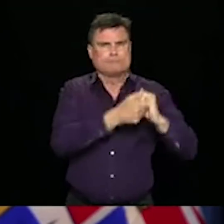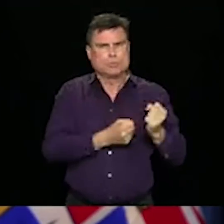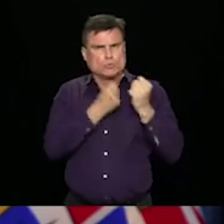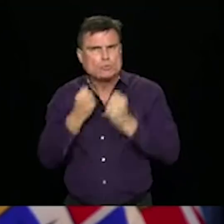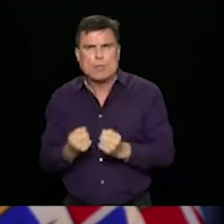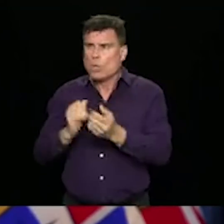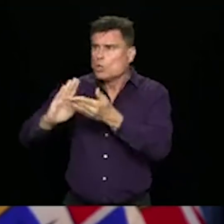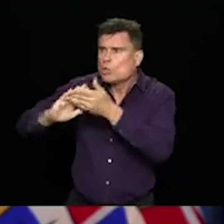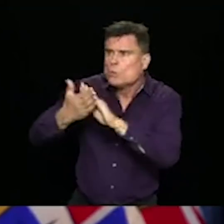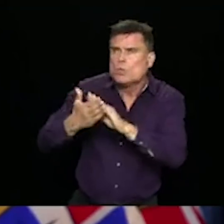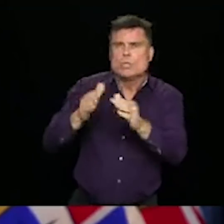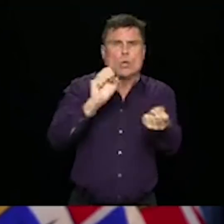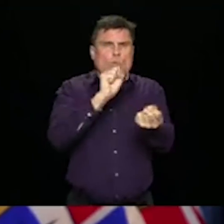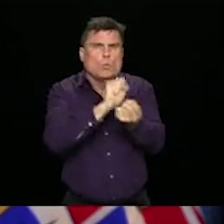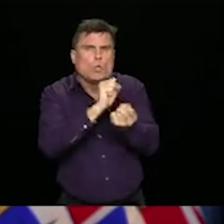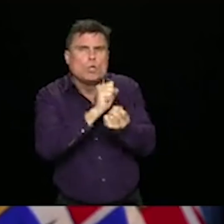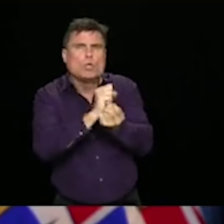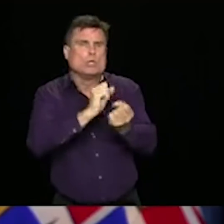its forms.